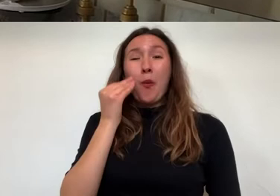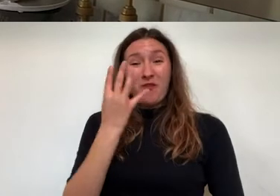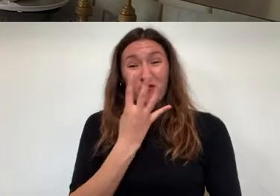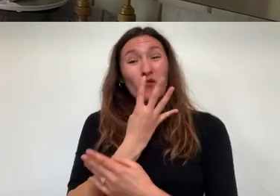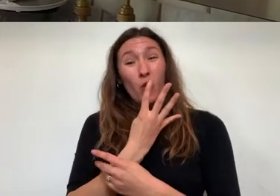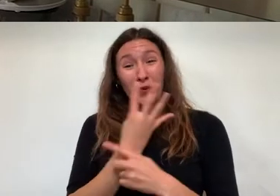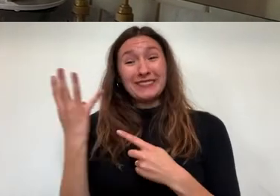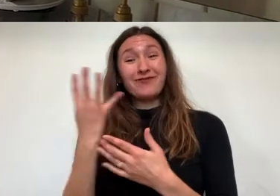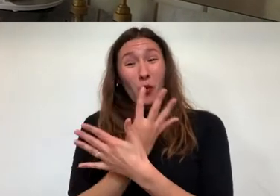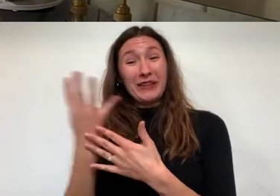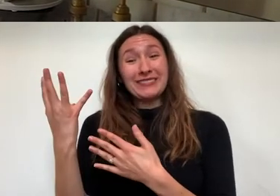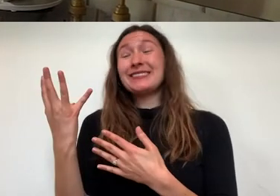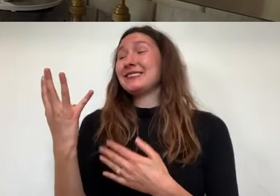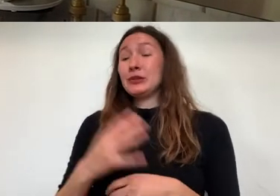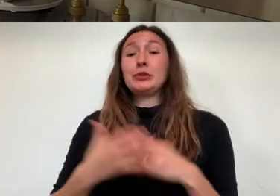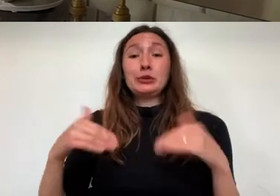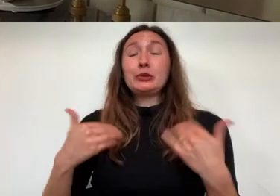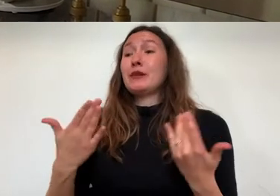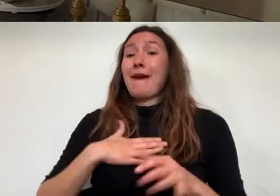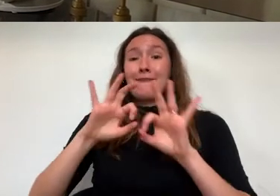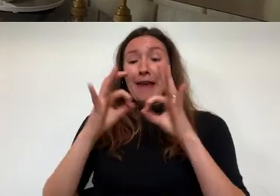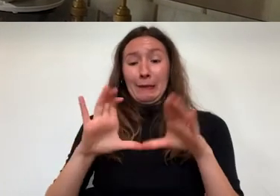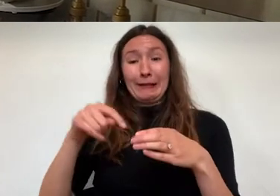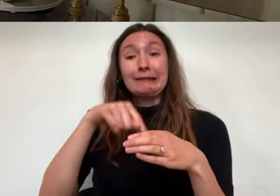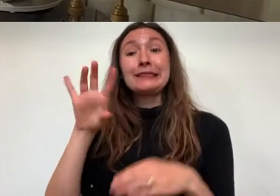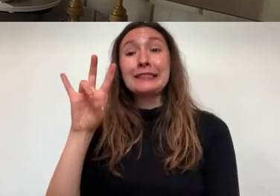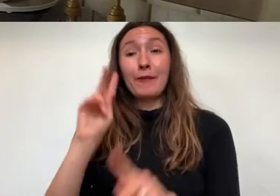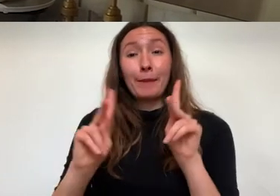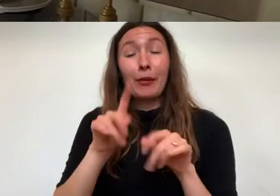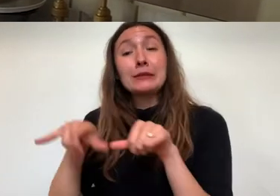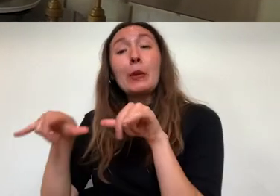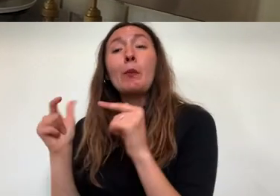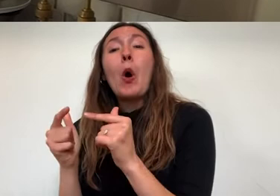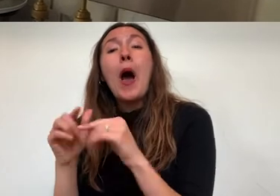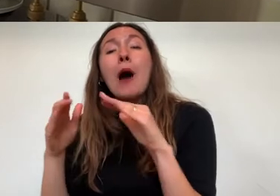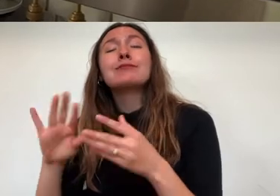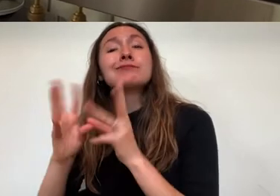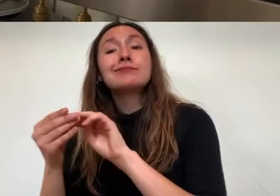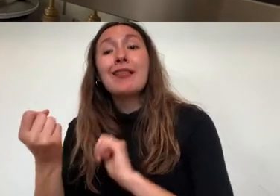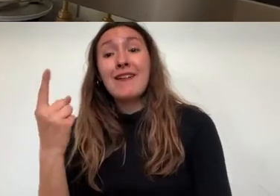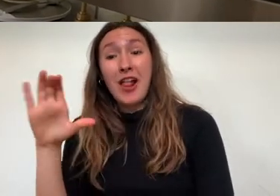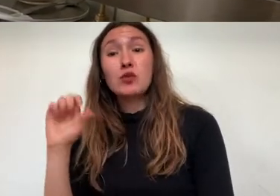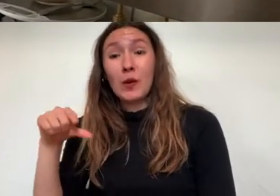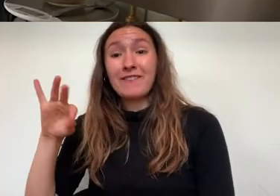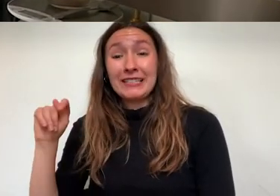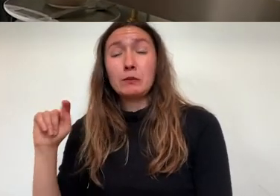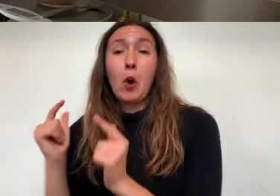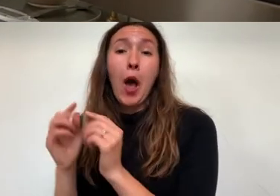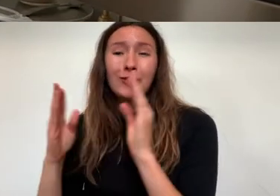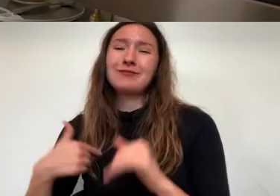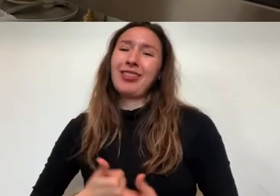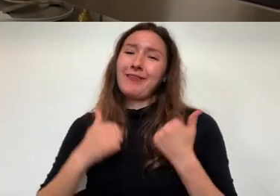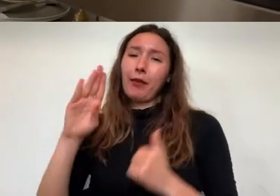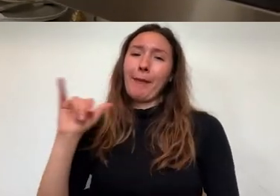of shelter in place for the Cannon family. So all 7 of us are currently in about 1,100 square feet here at our house in